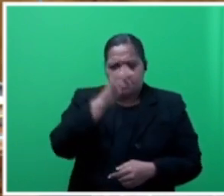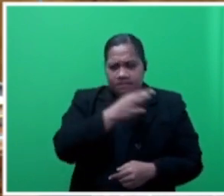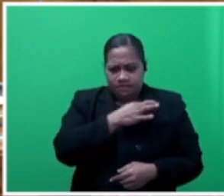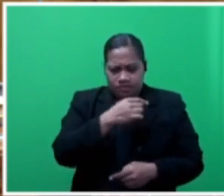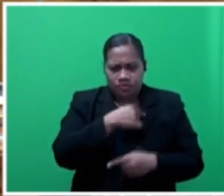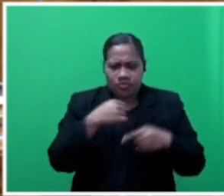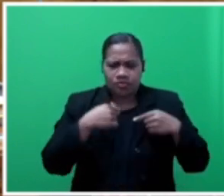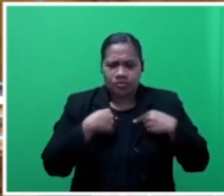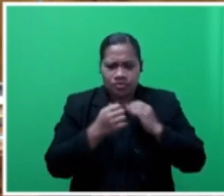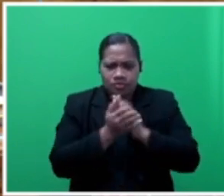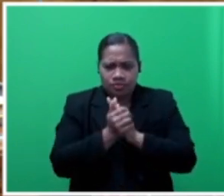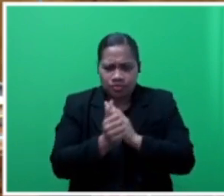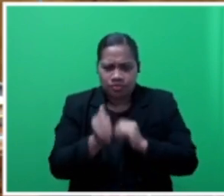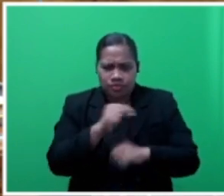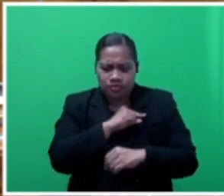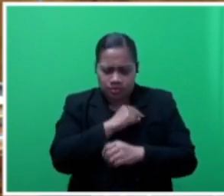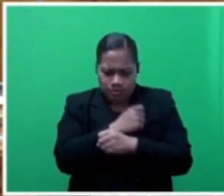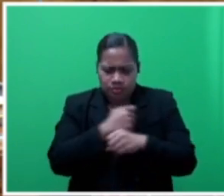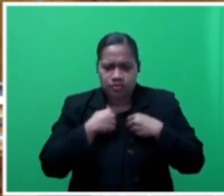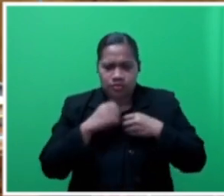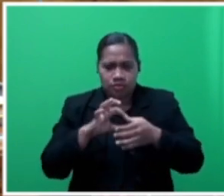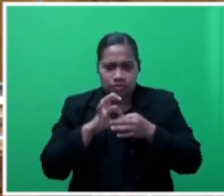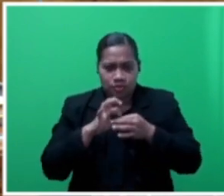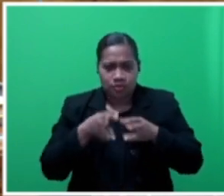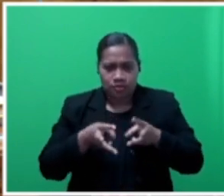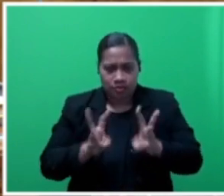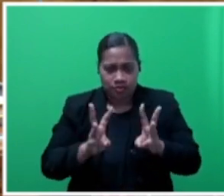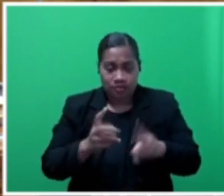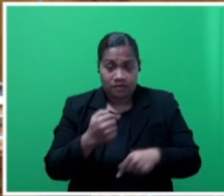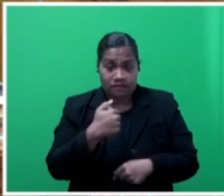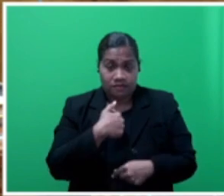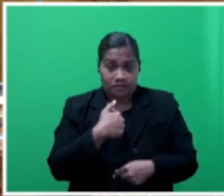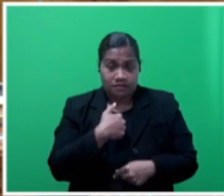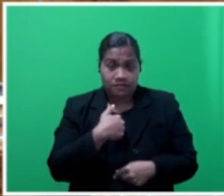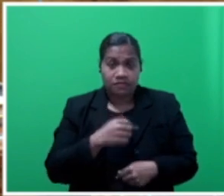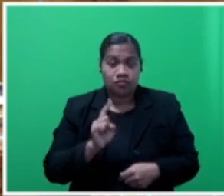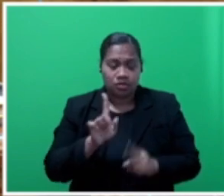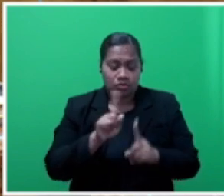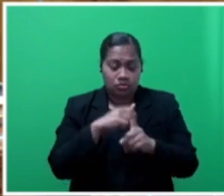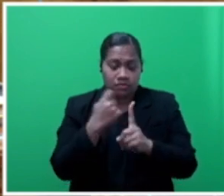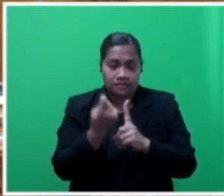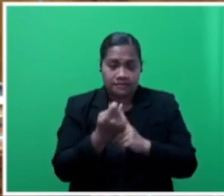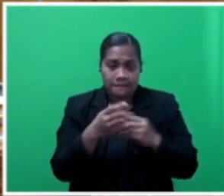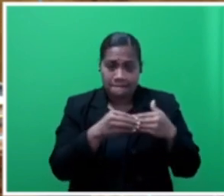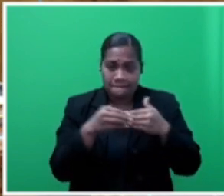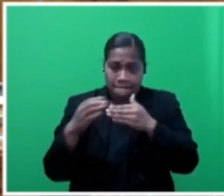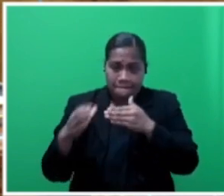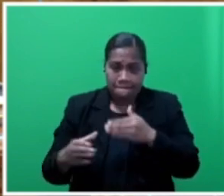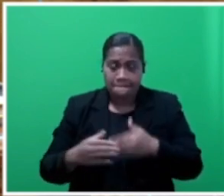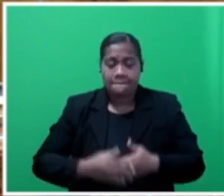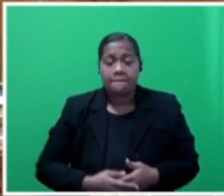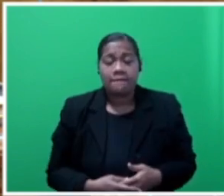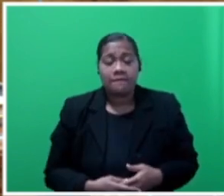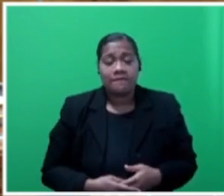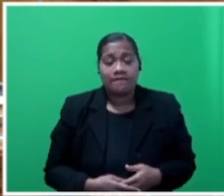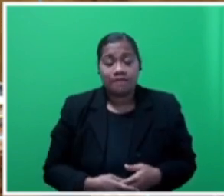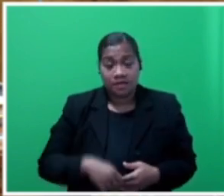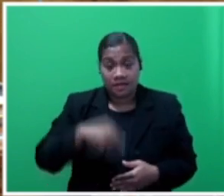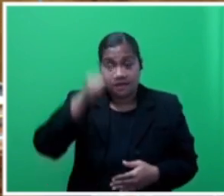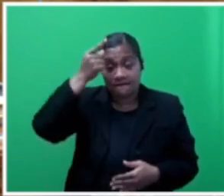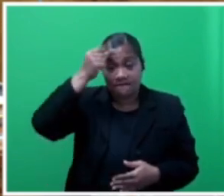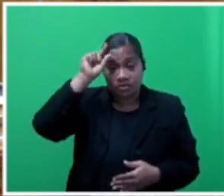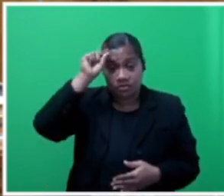ways. For me, sir, personally, as a traditional leader and then as an indigenous